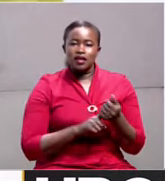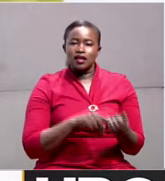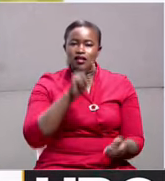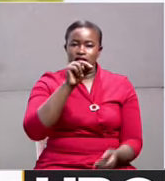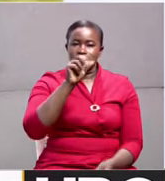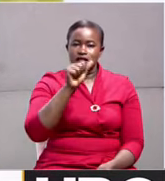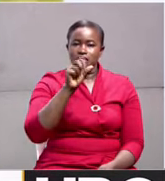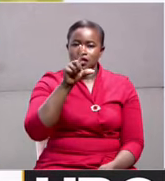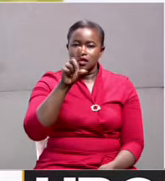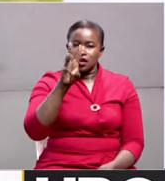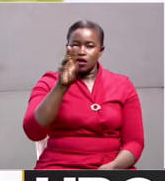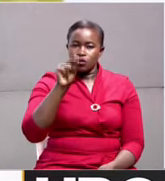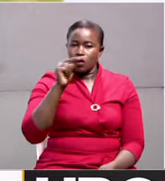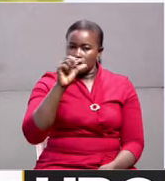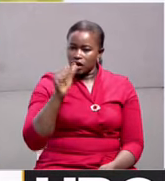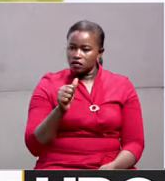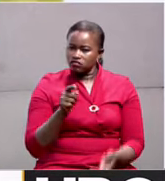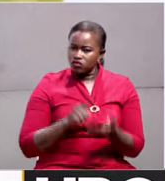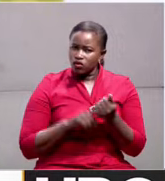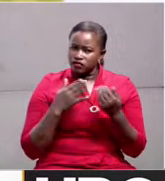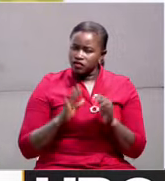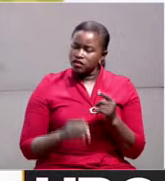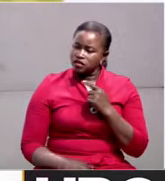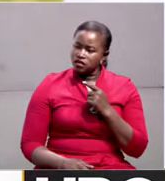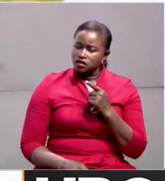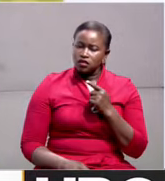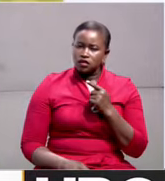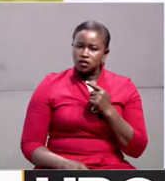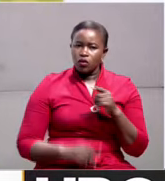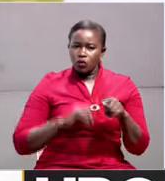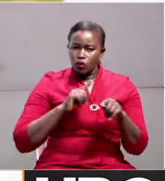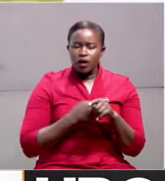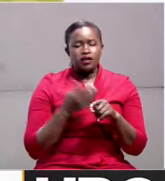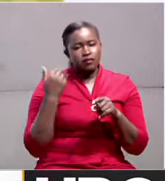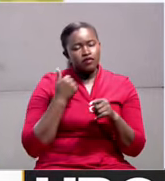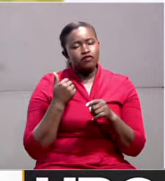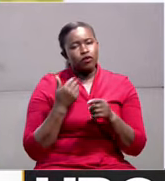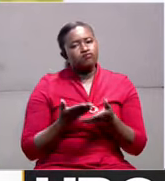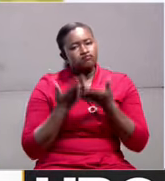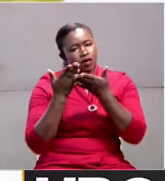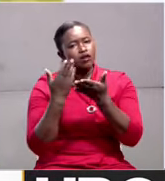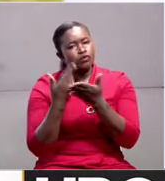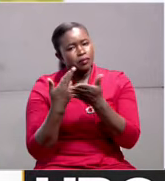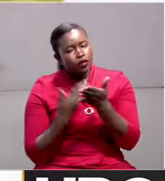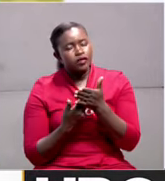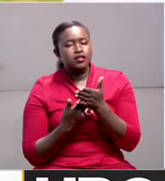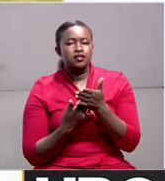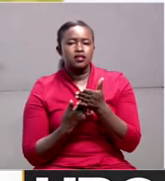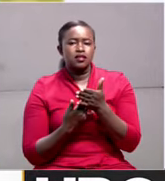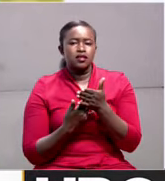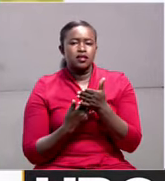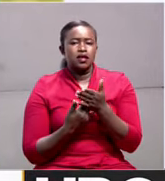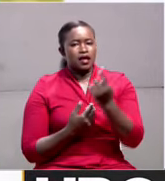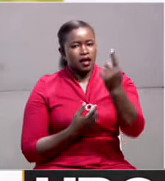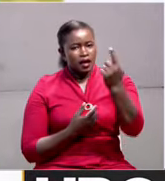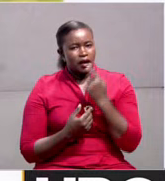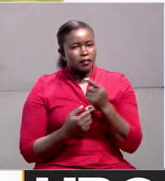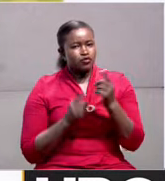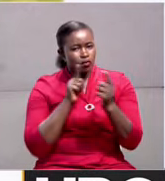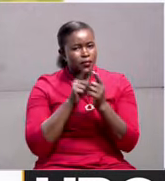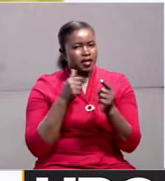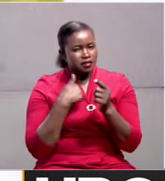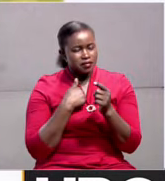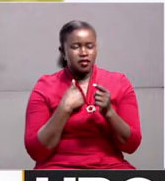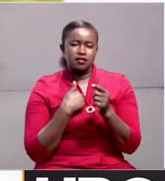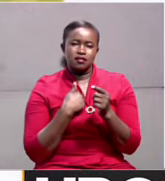have you managed? When she was reporting, when they came to meet me, well, you